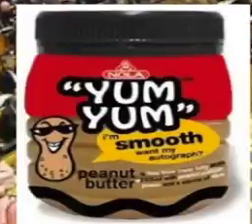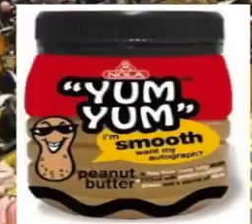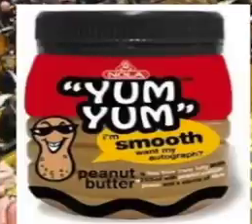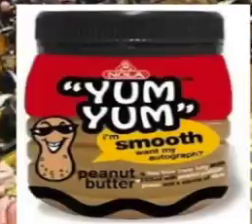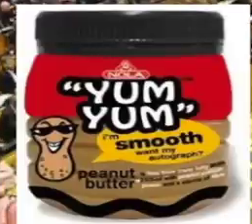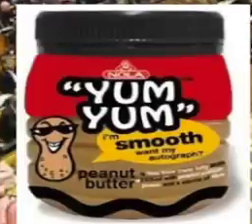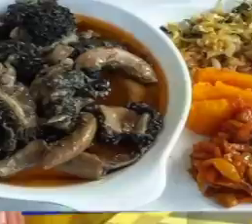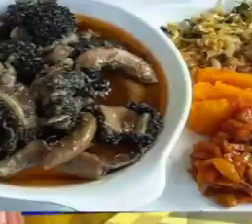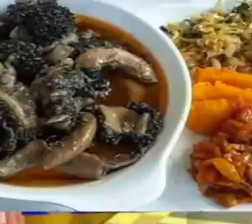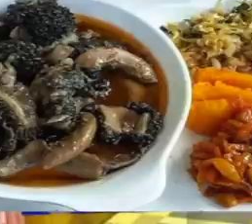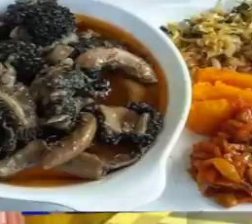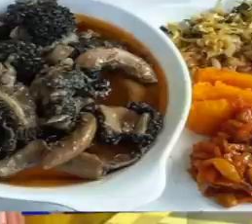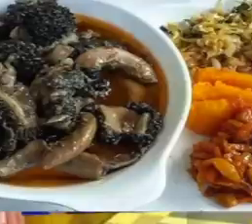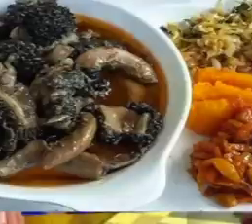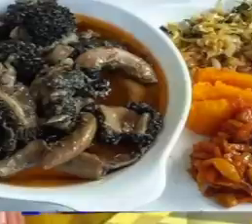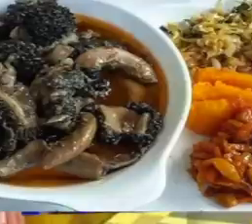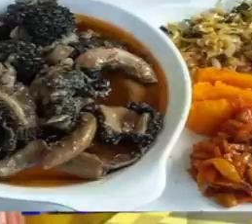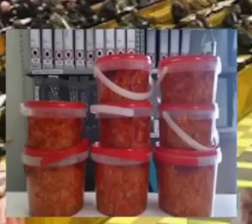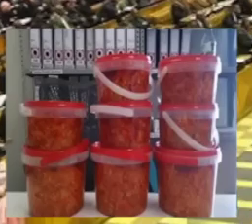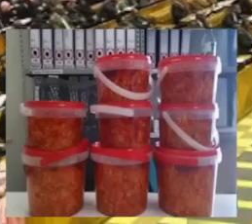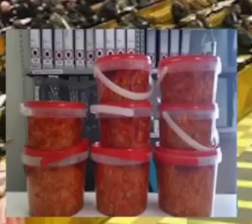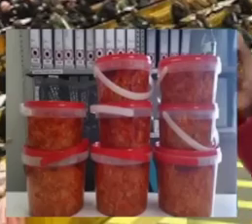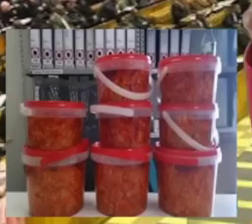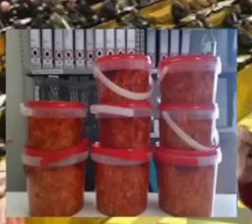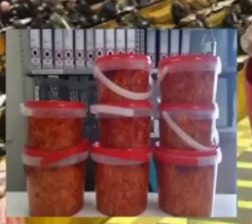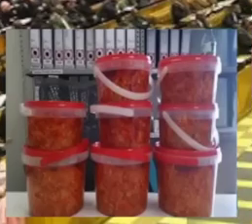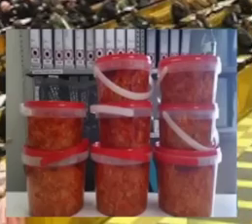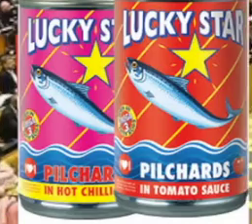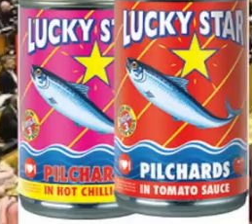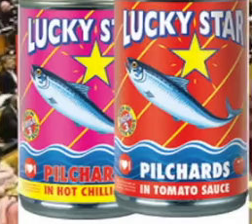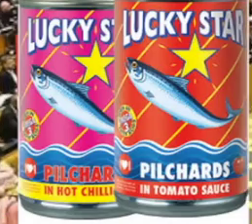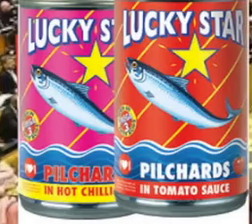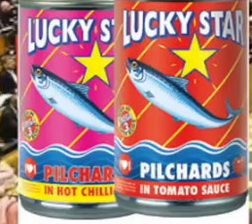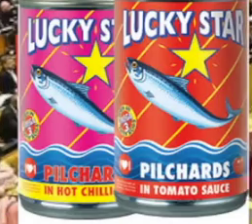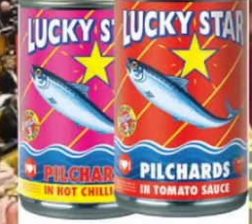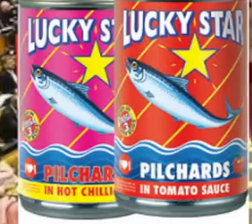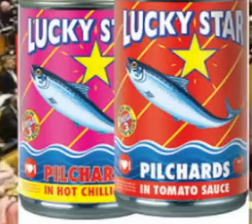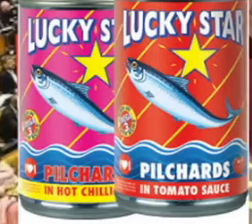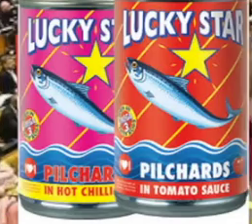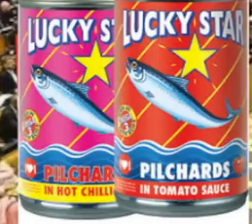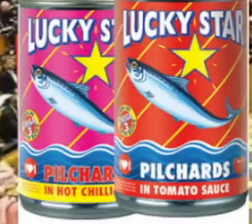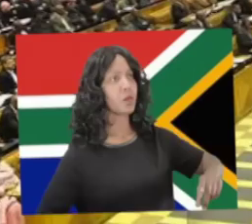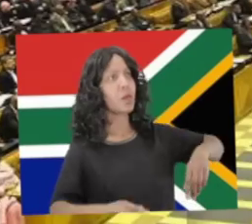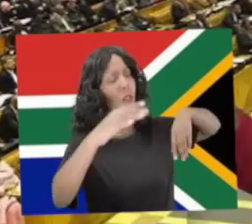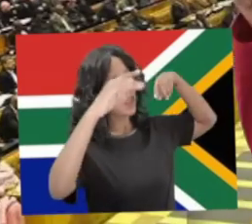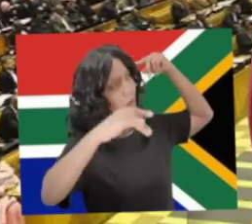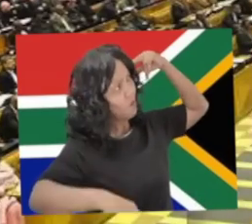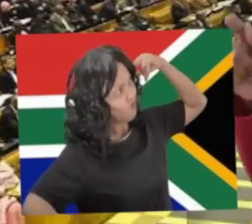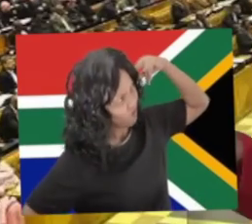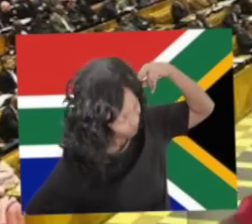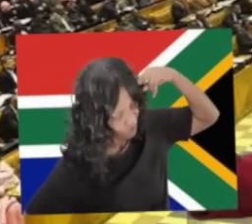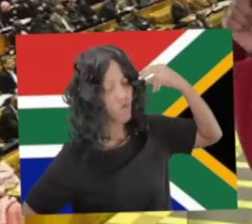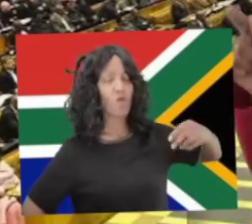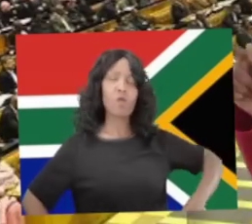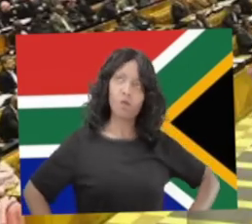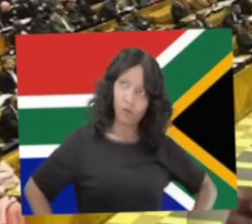in peanut butter. We need mohodu, acha. We even need tinned fish flavored condoms. That is the